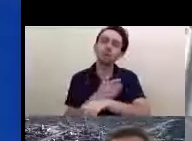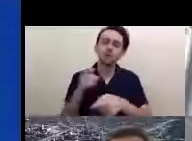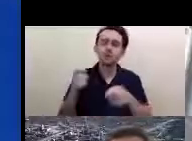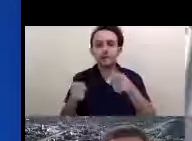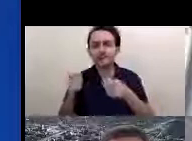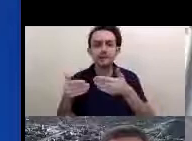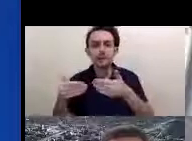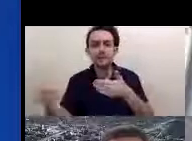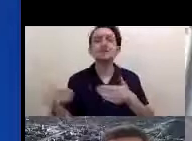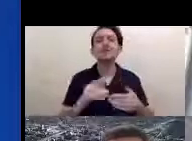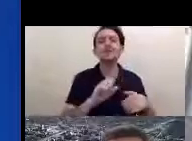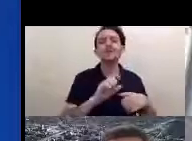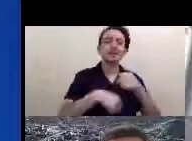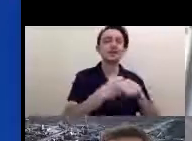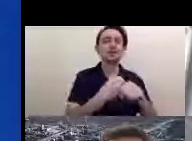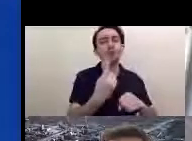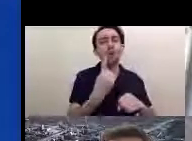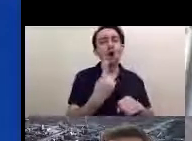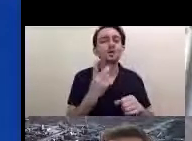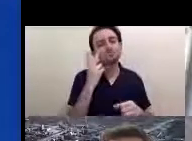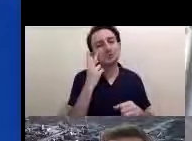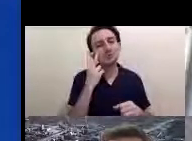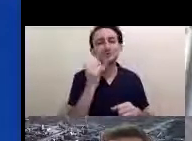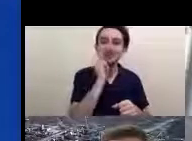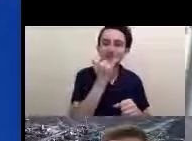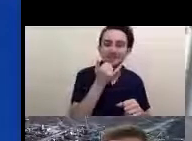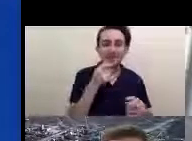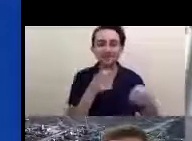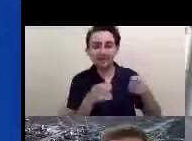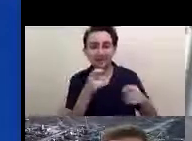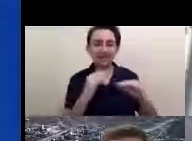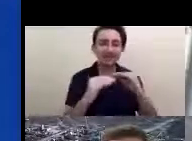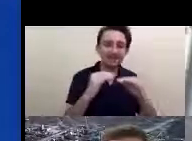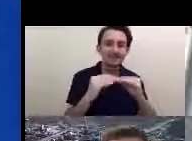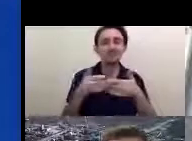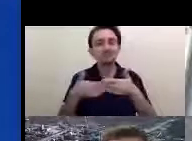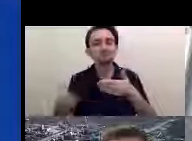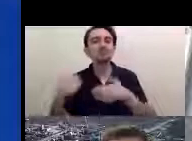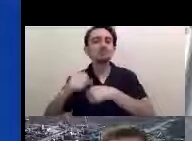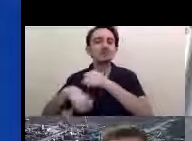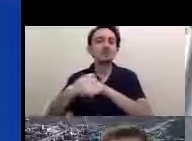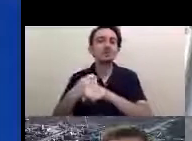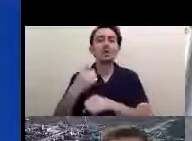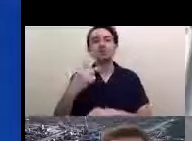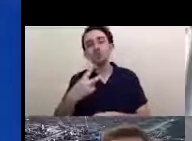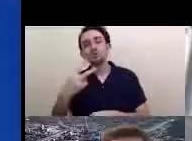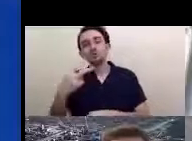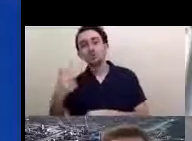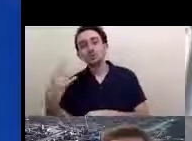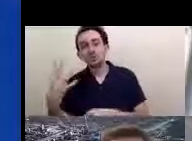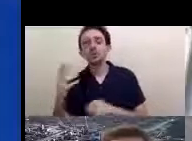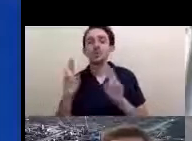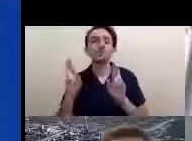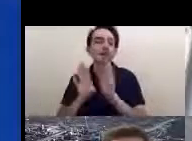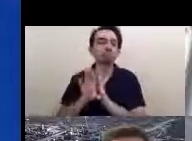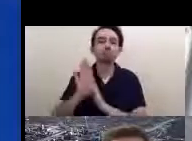years 2 and 3 will be better. But people will know what the arts empowerment plan is and be able to see it take action.